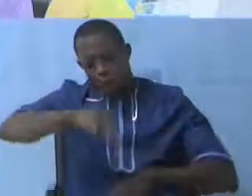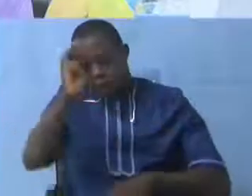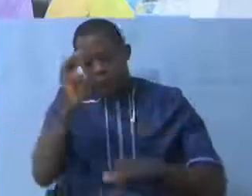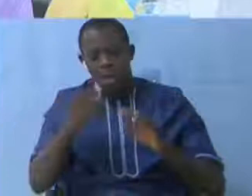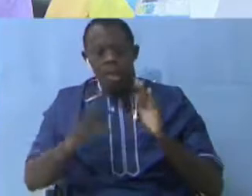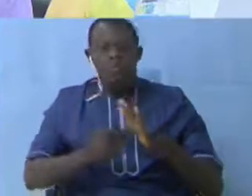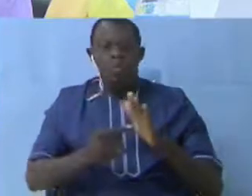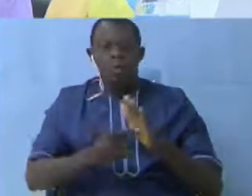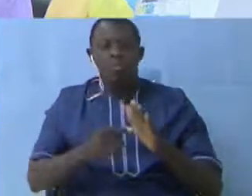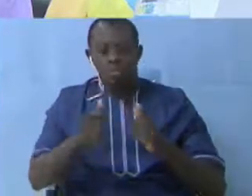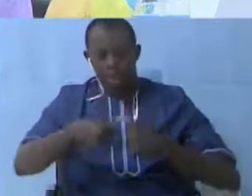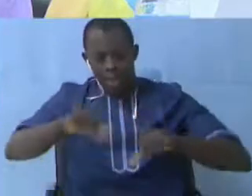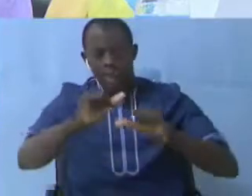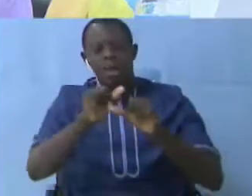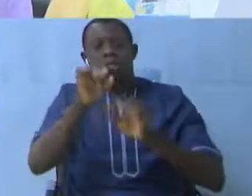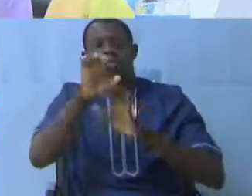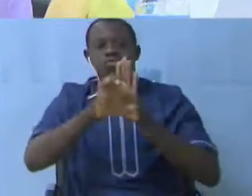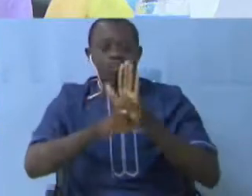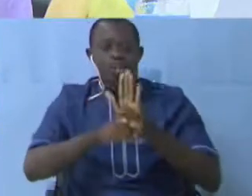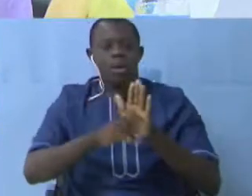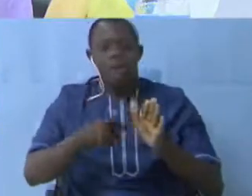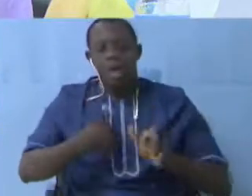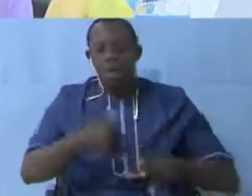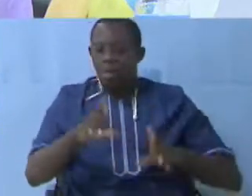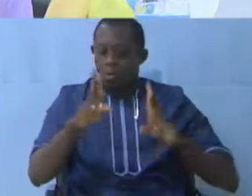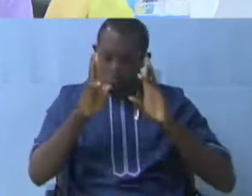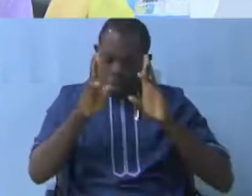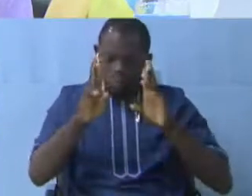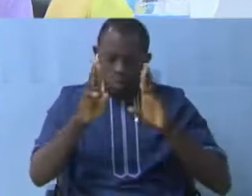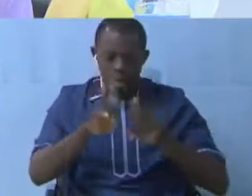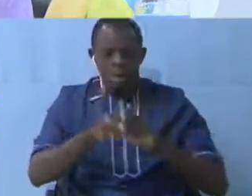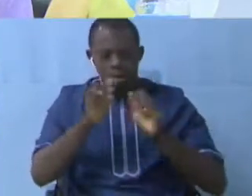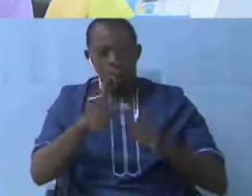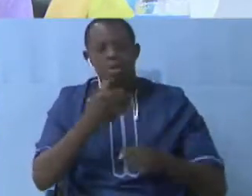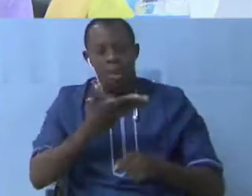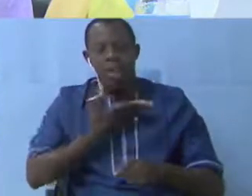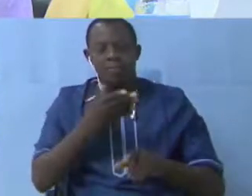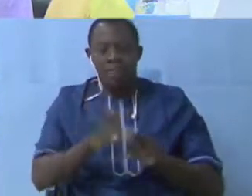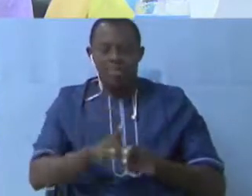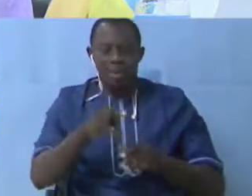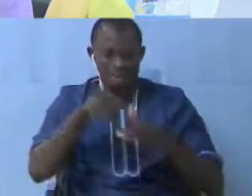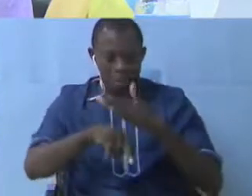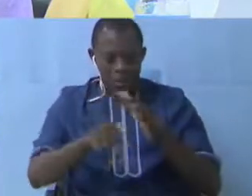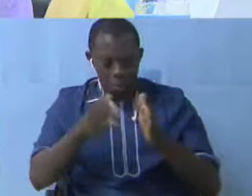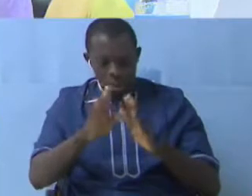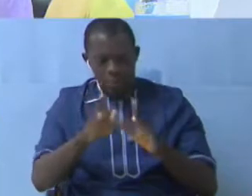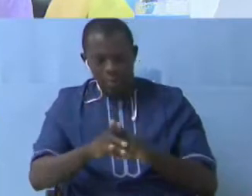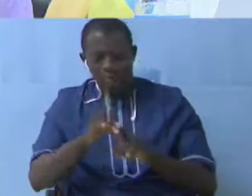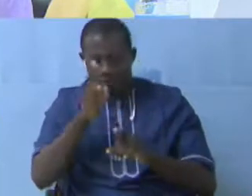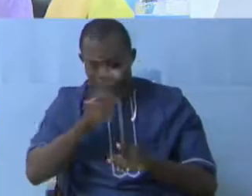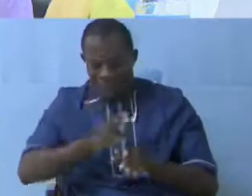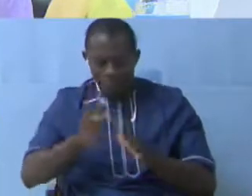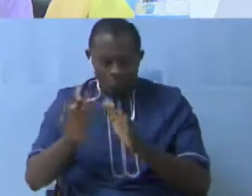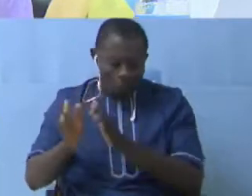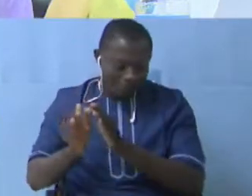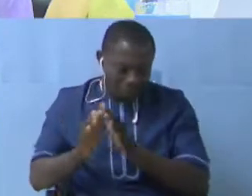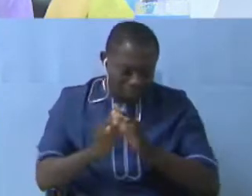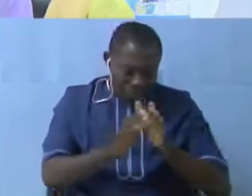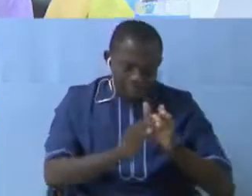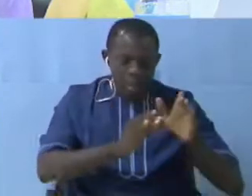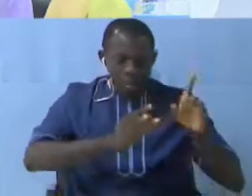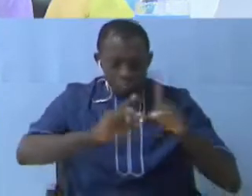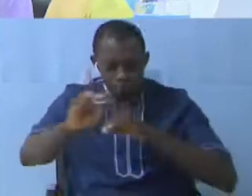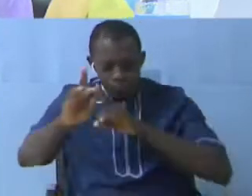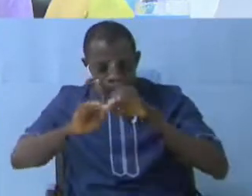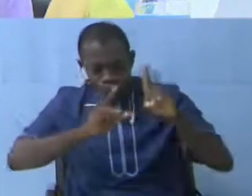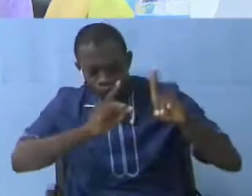nag ci suñu buggi loi bi. I do hope that we will have internal mechanism to revive this important discussion and create platform